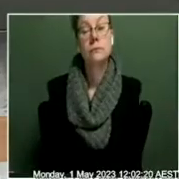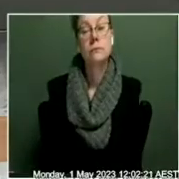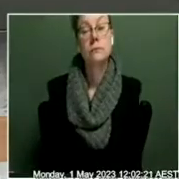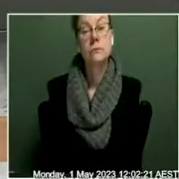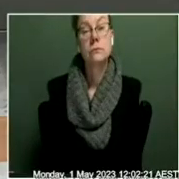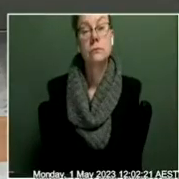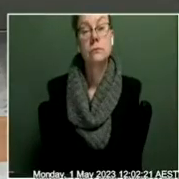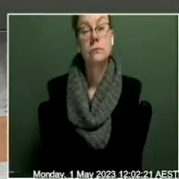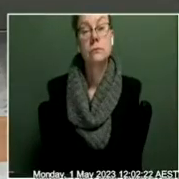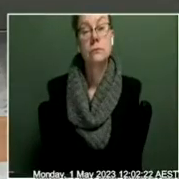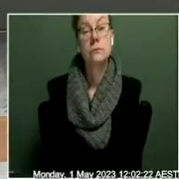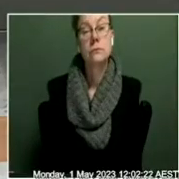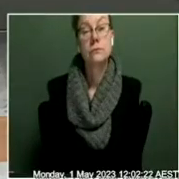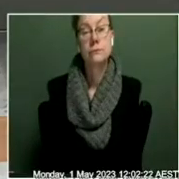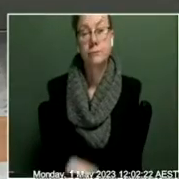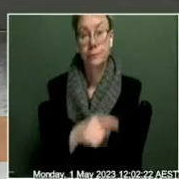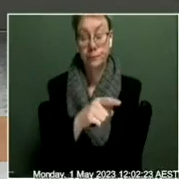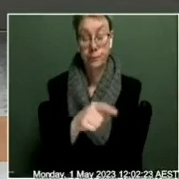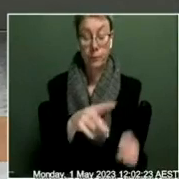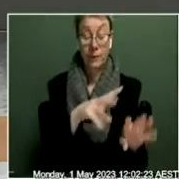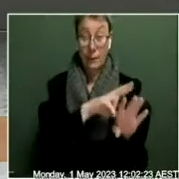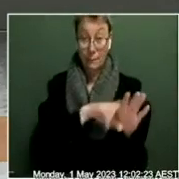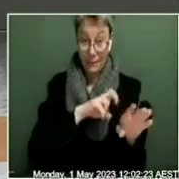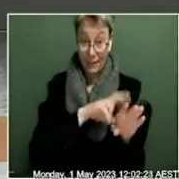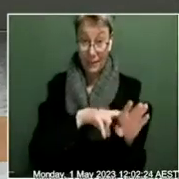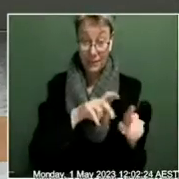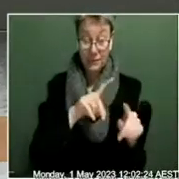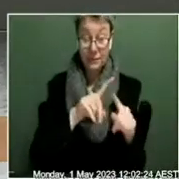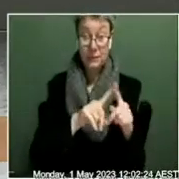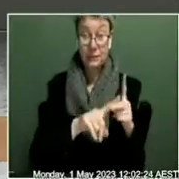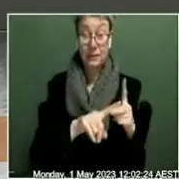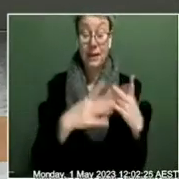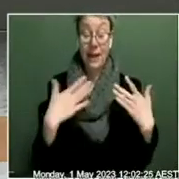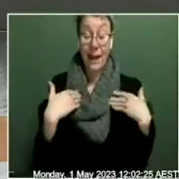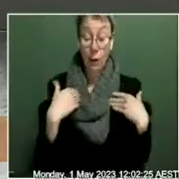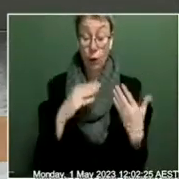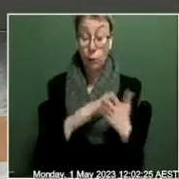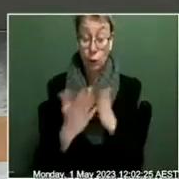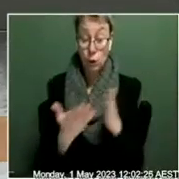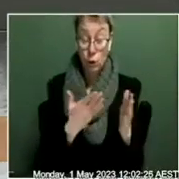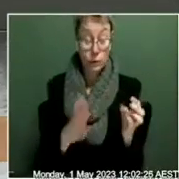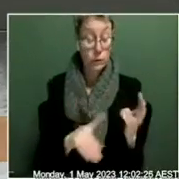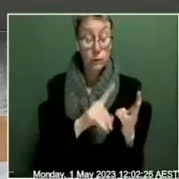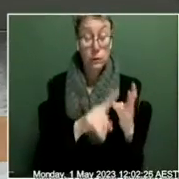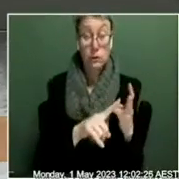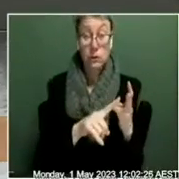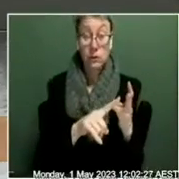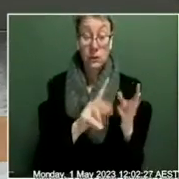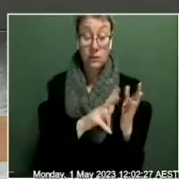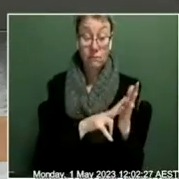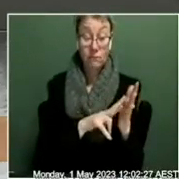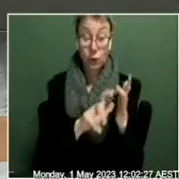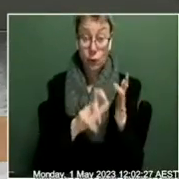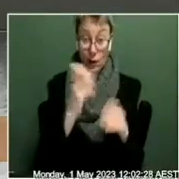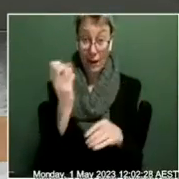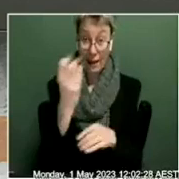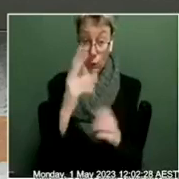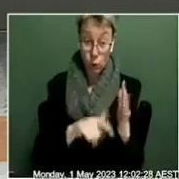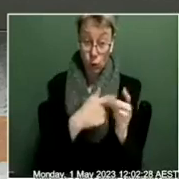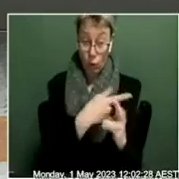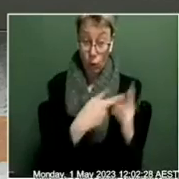Victorian Ambulance Union. And they put out a statement in which all three of them welcomed